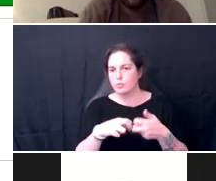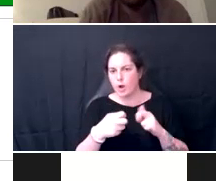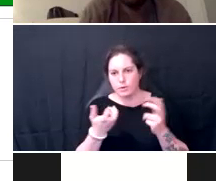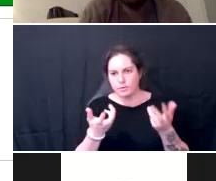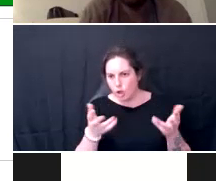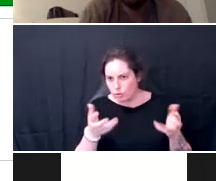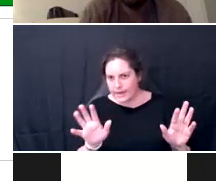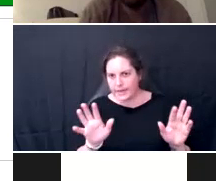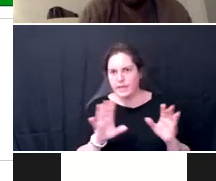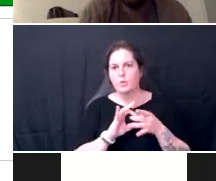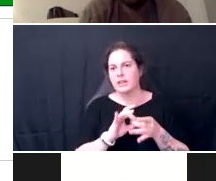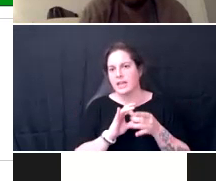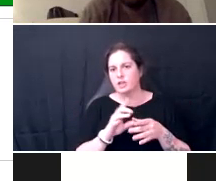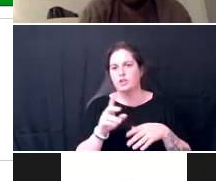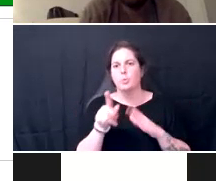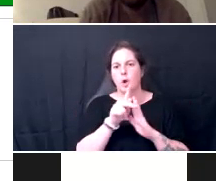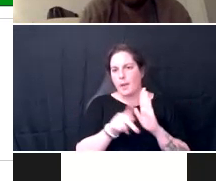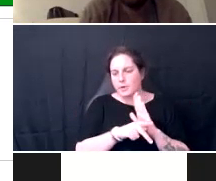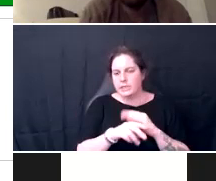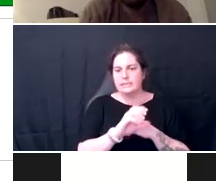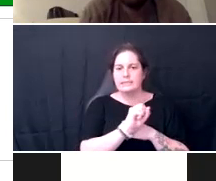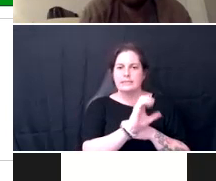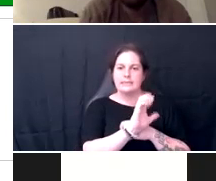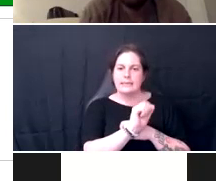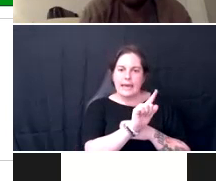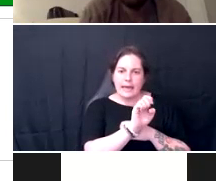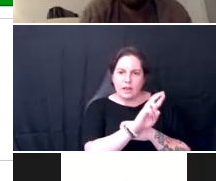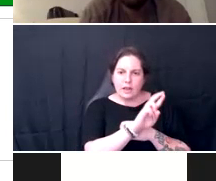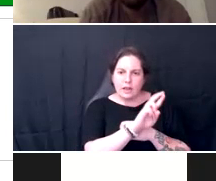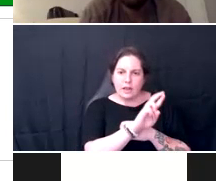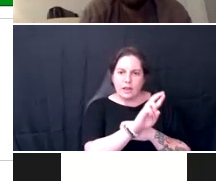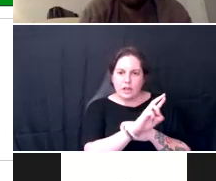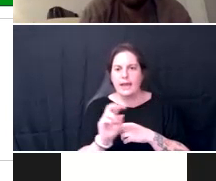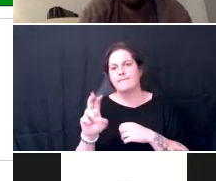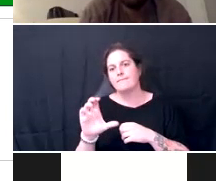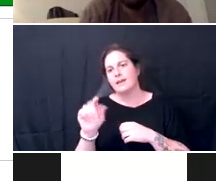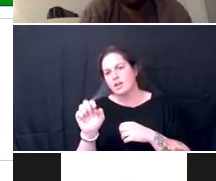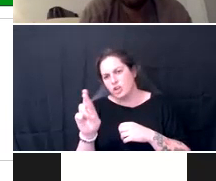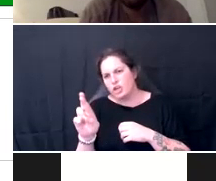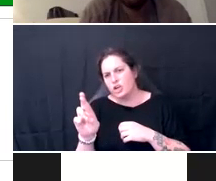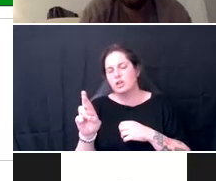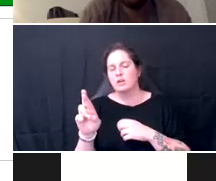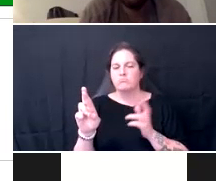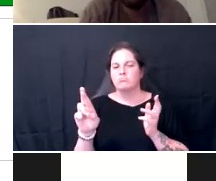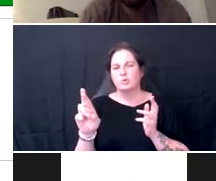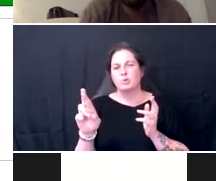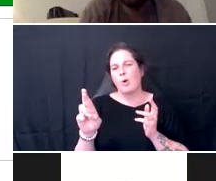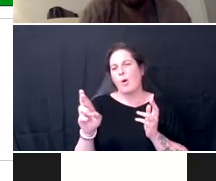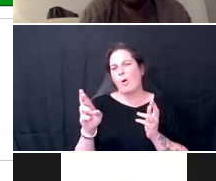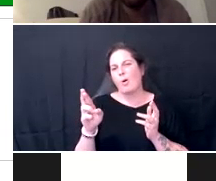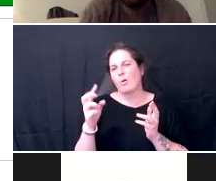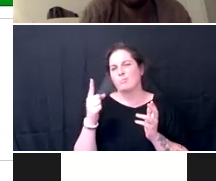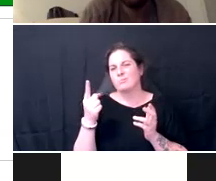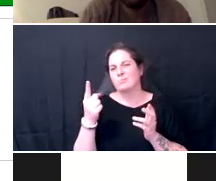some properties being a vector and some being a scalar. So this material that you're going to look at in